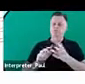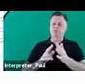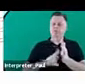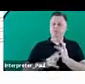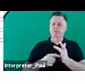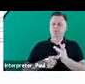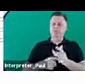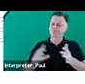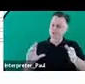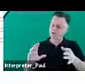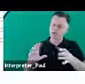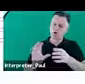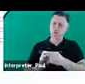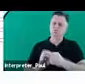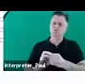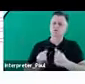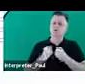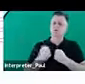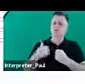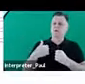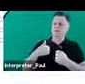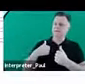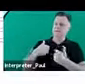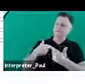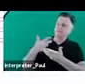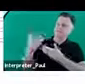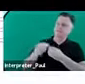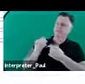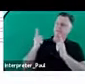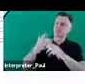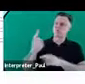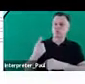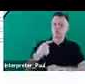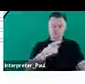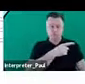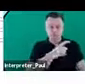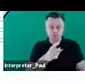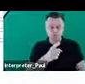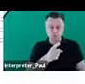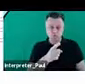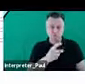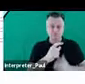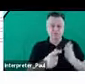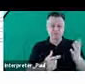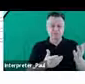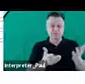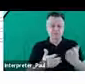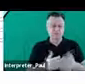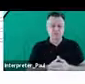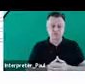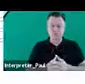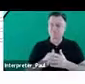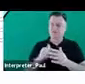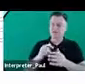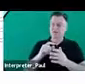they're the person that is going to have these conversations with the employer, not you, not the career advisor, and certainly not their parent.